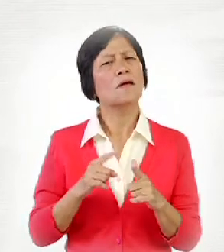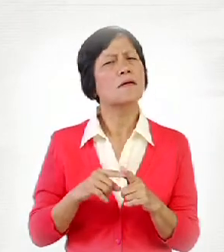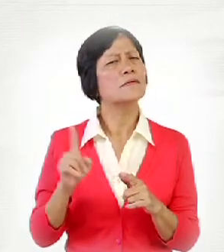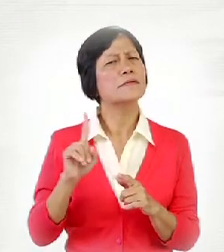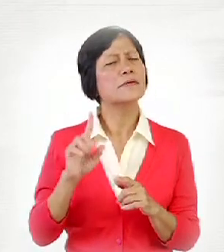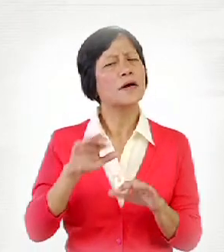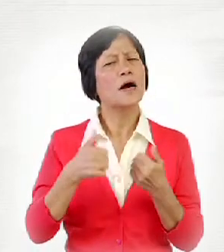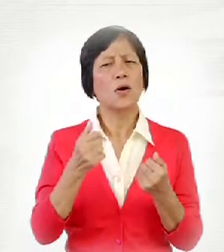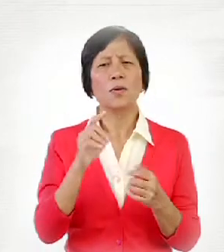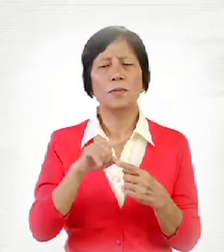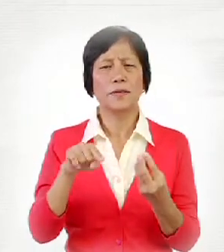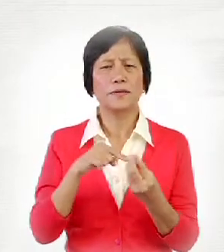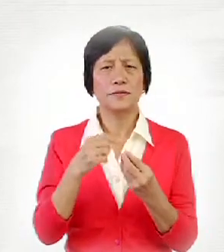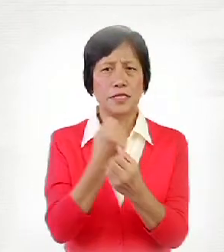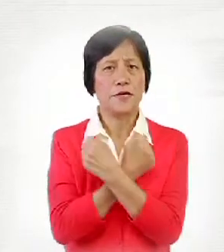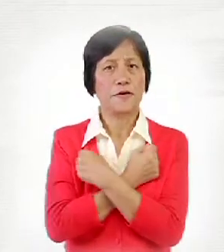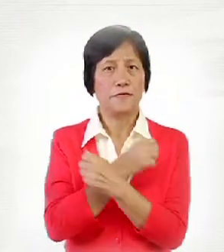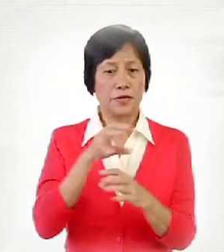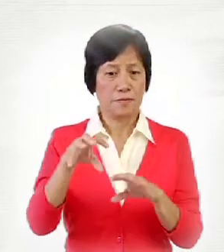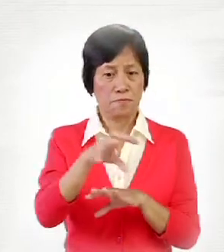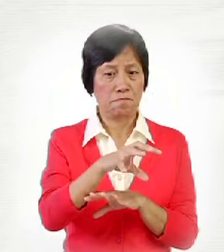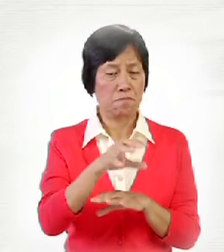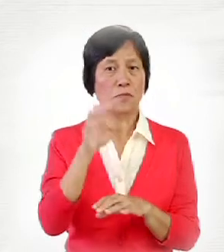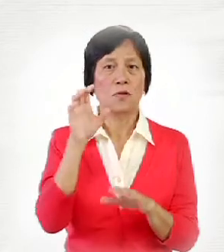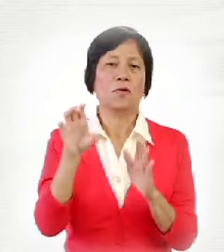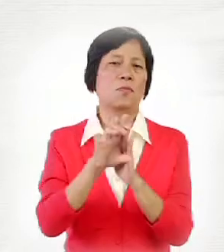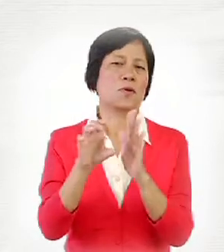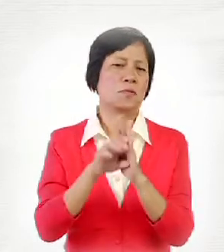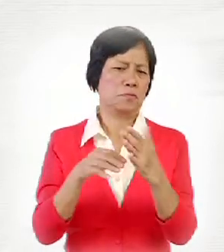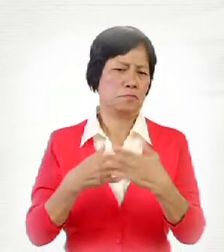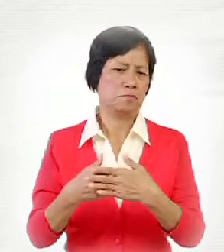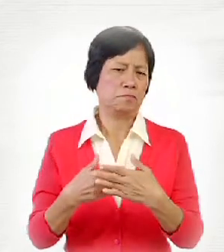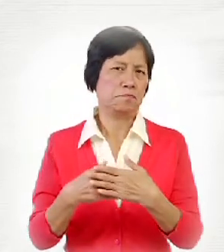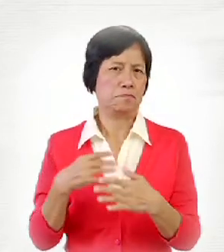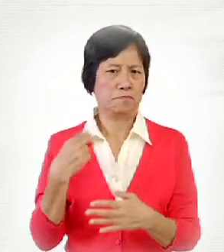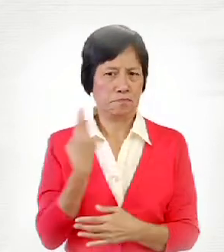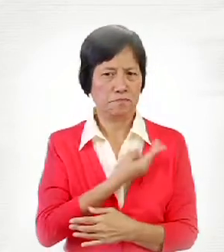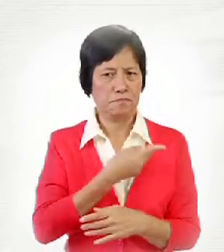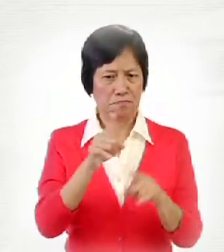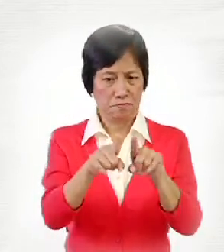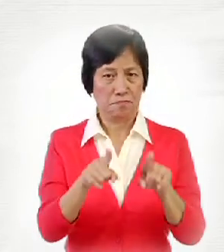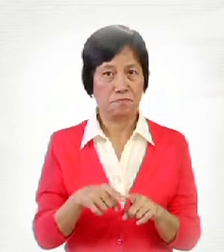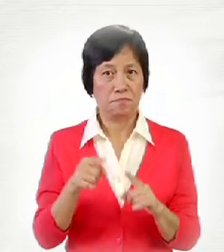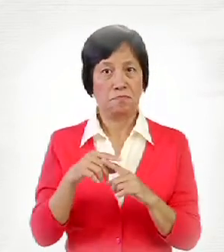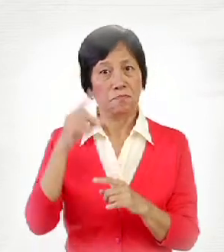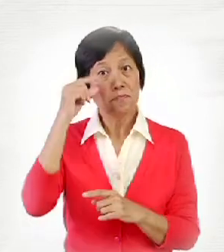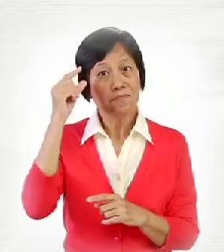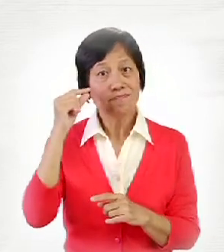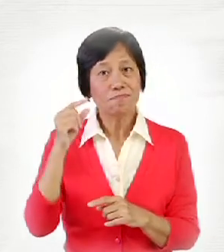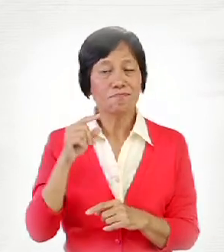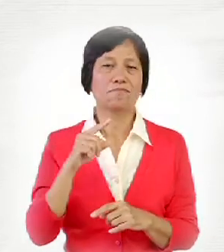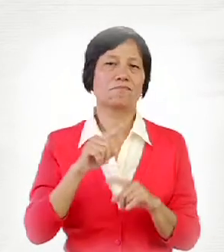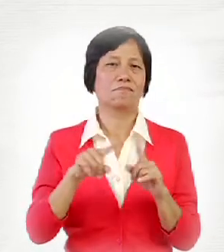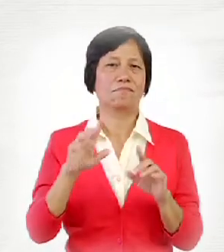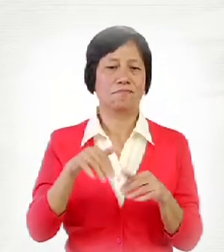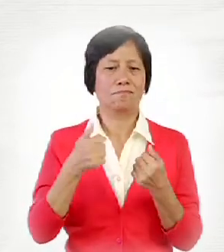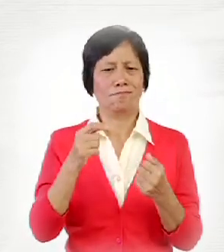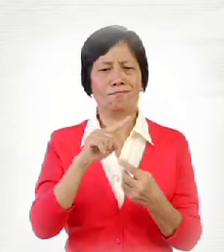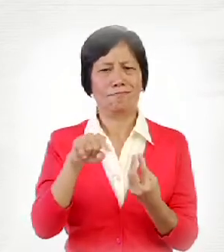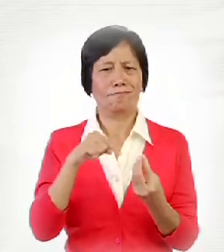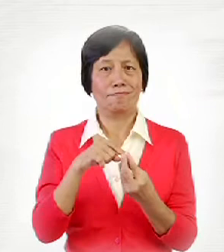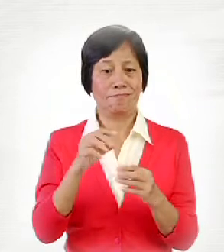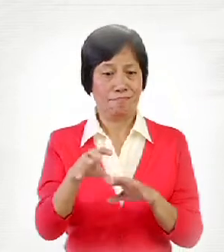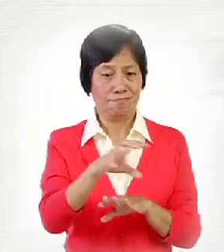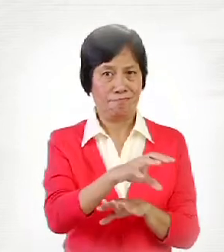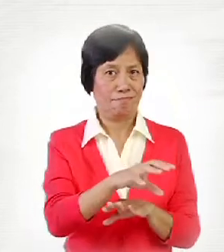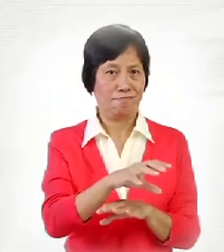neighbors? The commandment is near us, according to Moses. But how about neighbors? Our neighbors